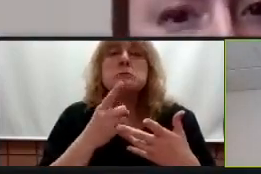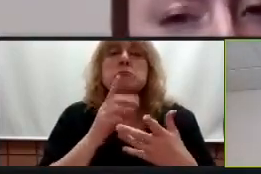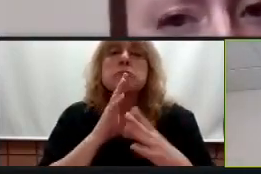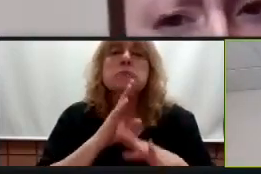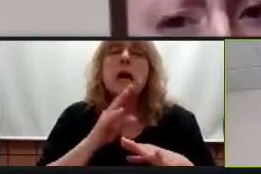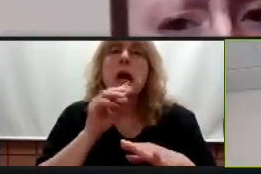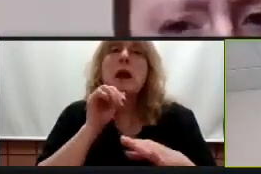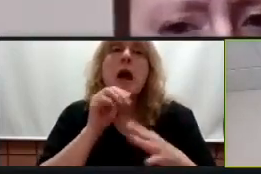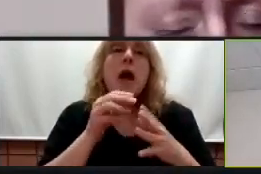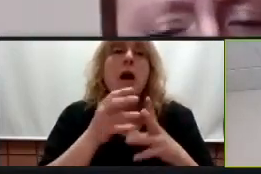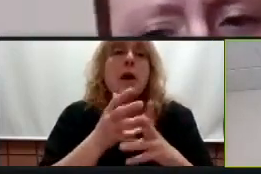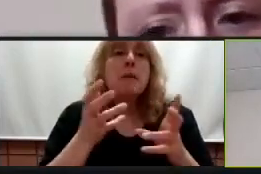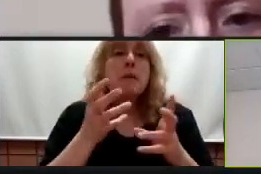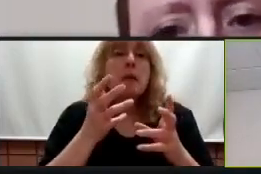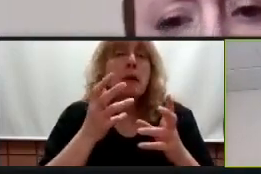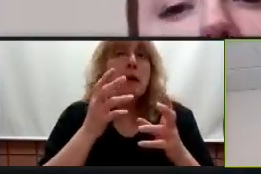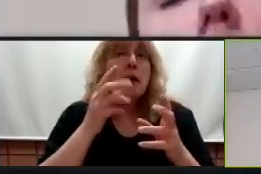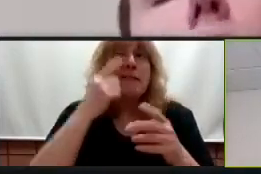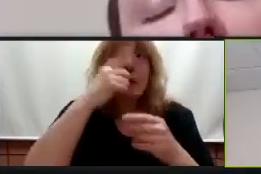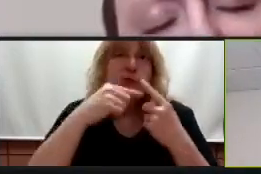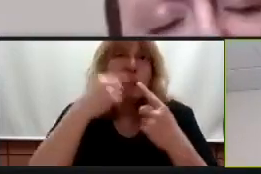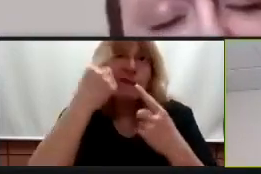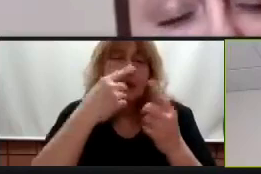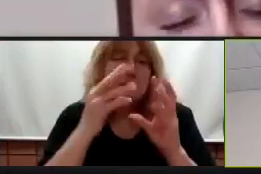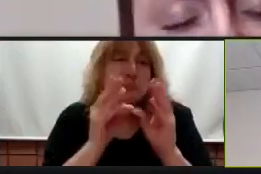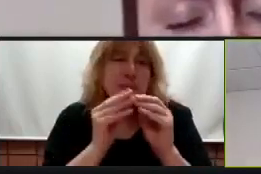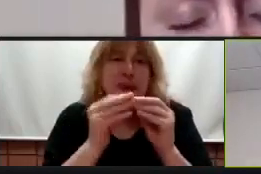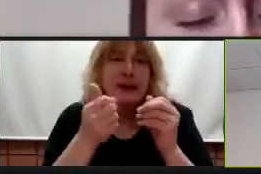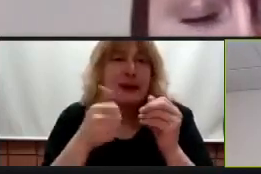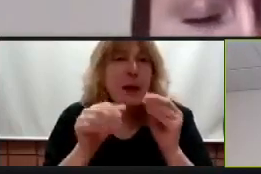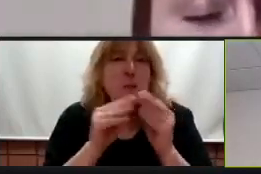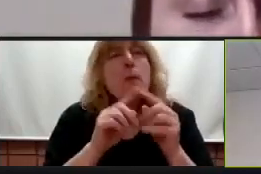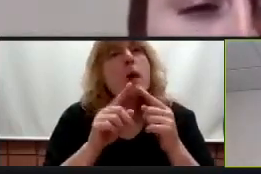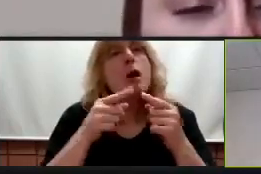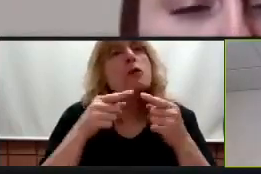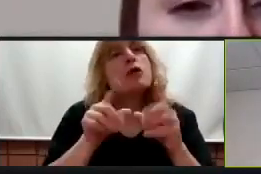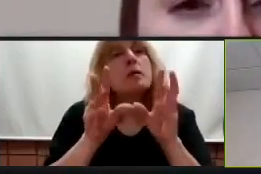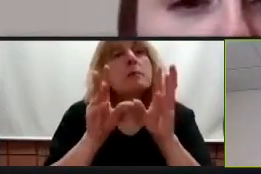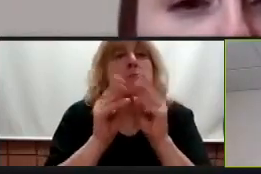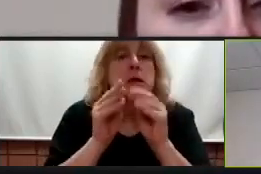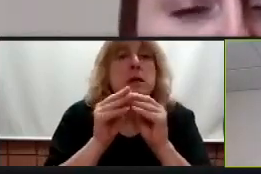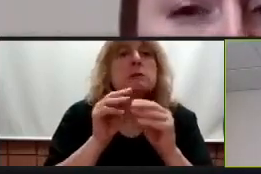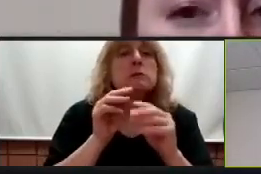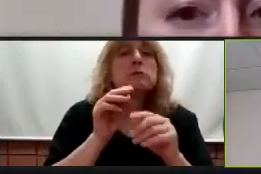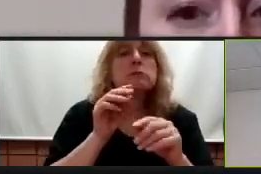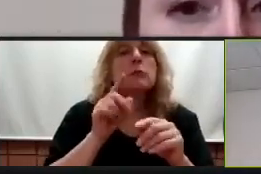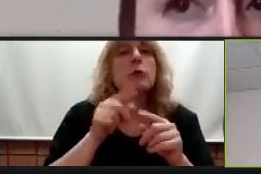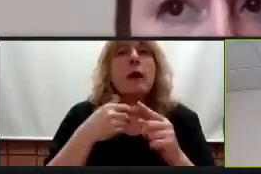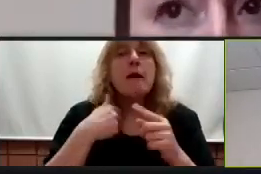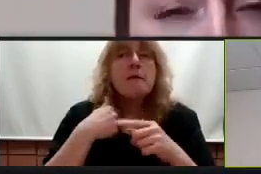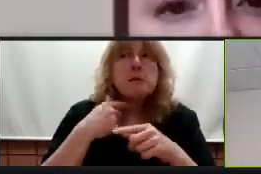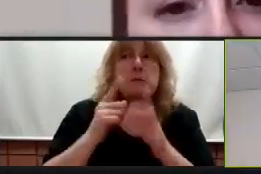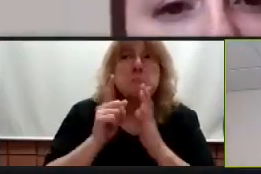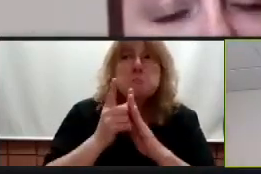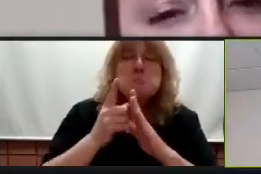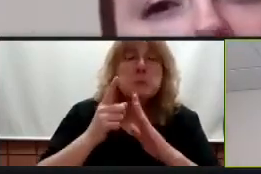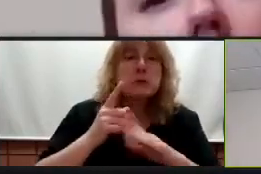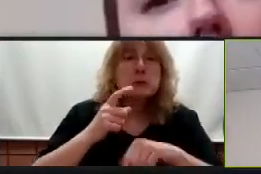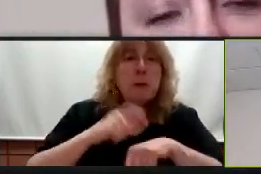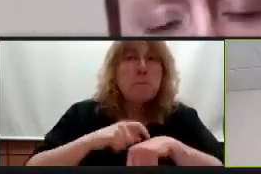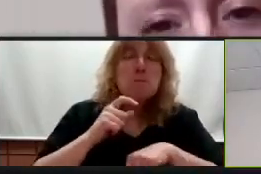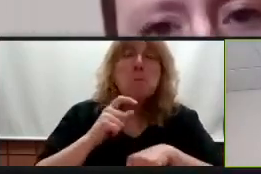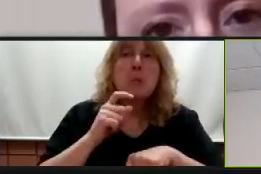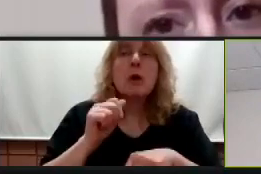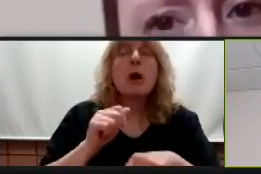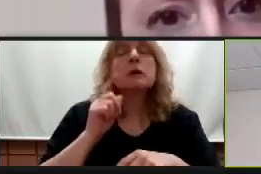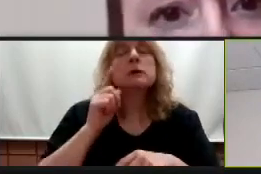like a lot of us are in face-to-face meetings anymore, but it's something that you can do so that way you can kind of help calm your body down,